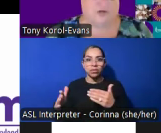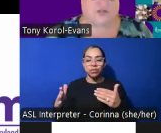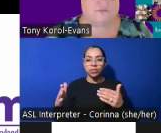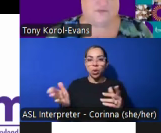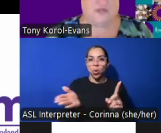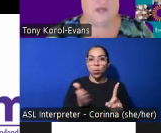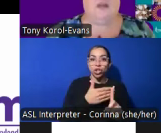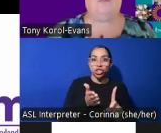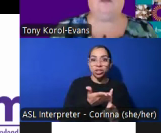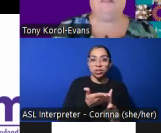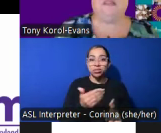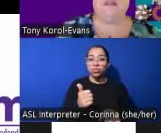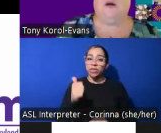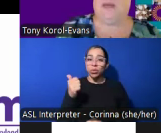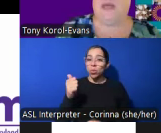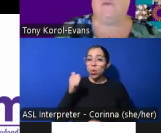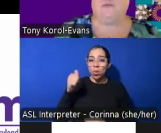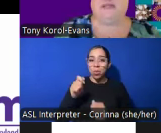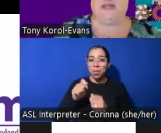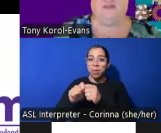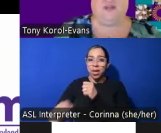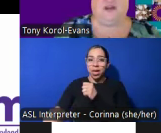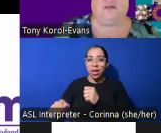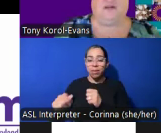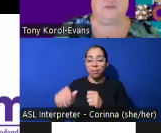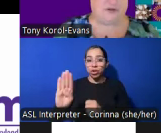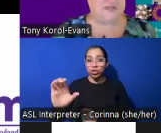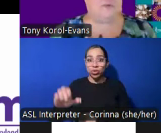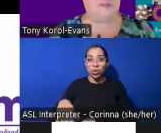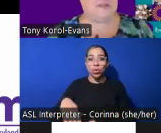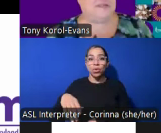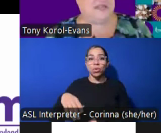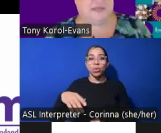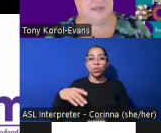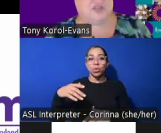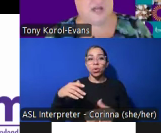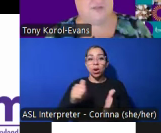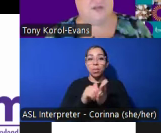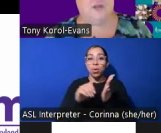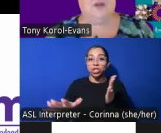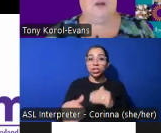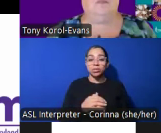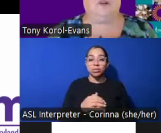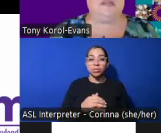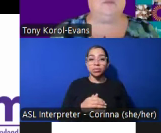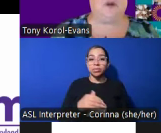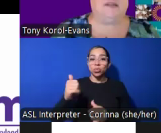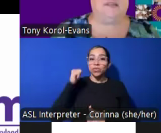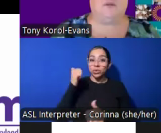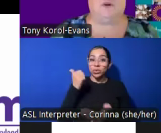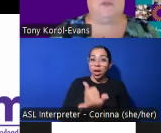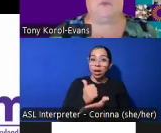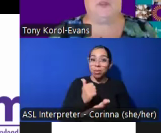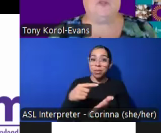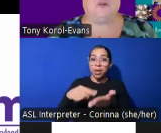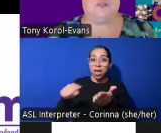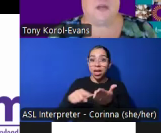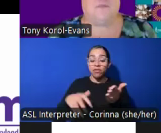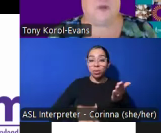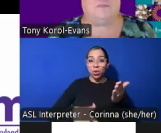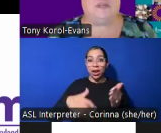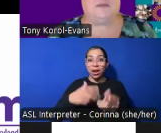for an abortion. Refusing to help pay for prenatal care if the person is keeping the child. Forcing pregnancy or birth within a